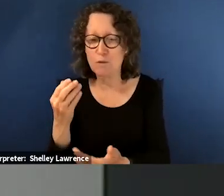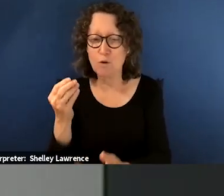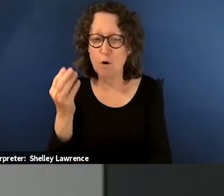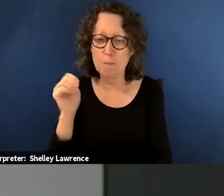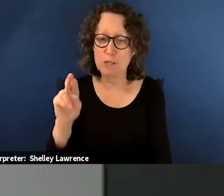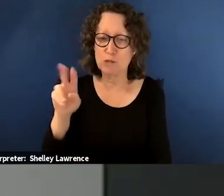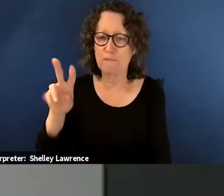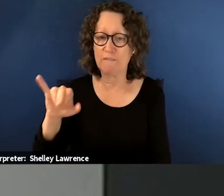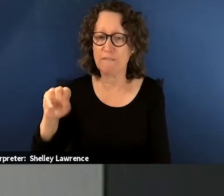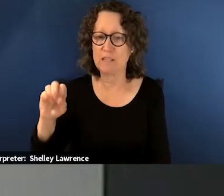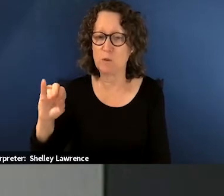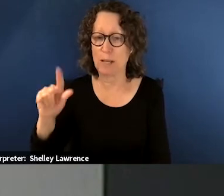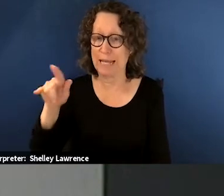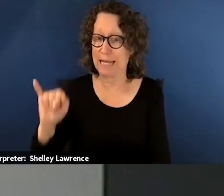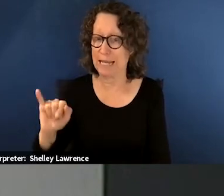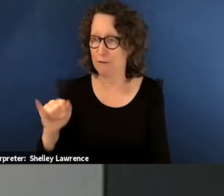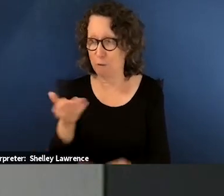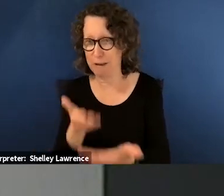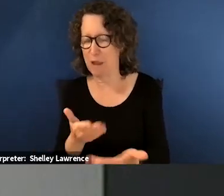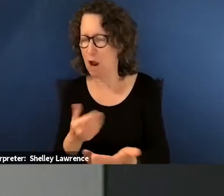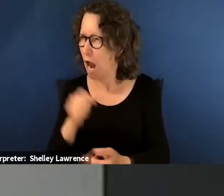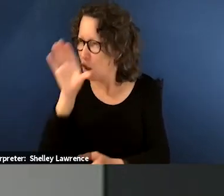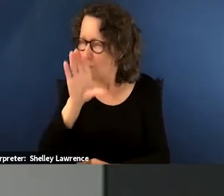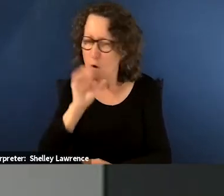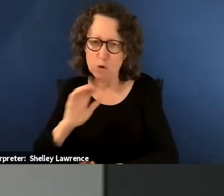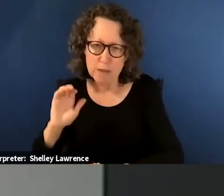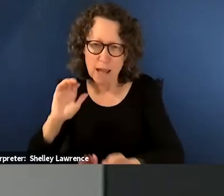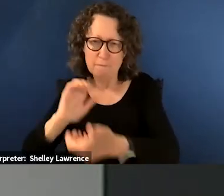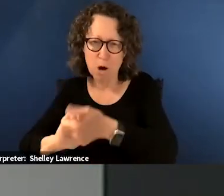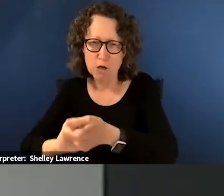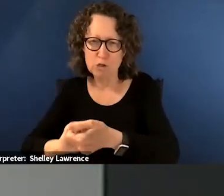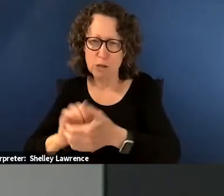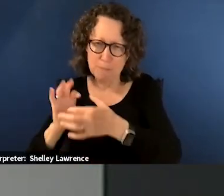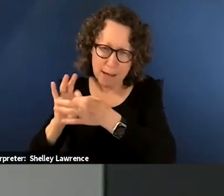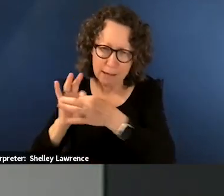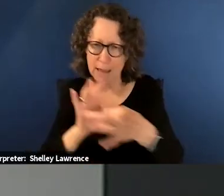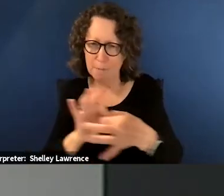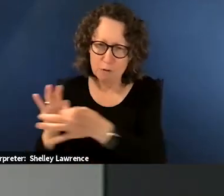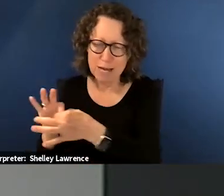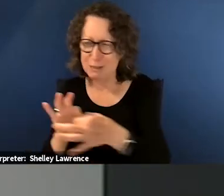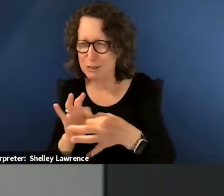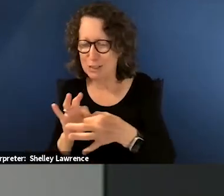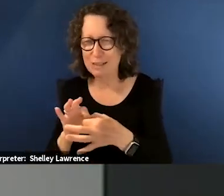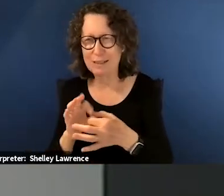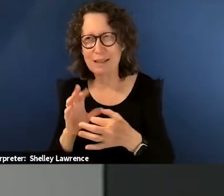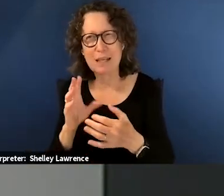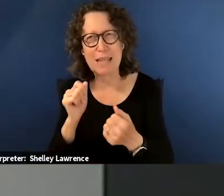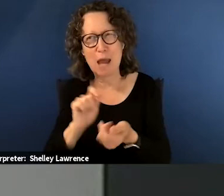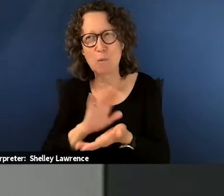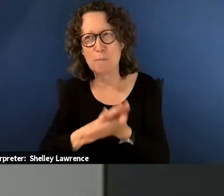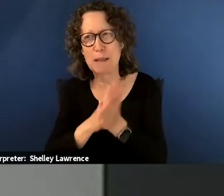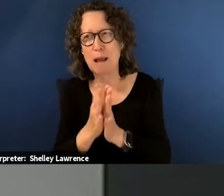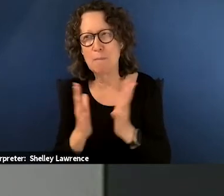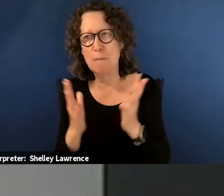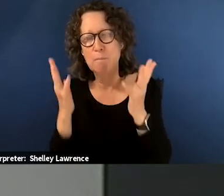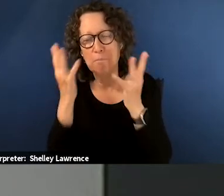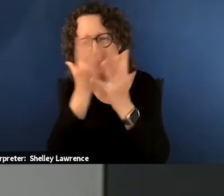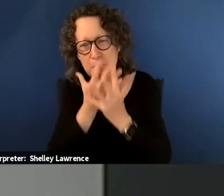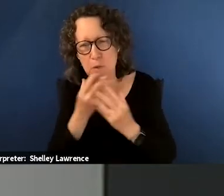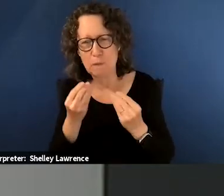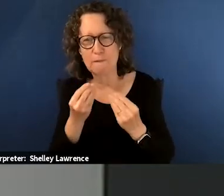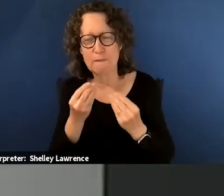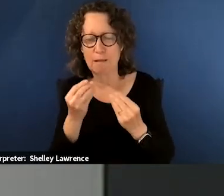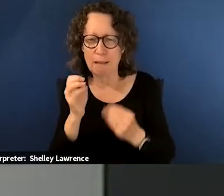look forward to see that partnership, that collaboration, and that what's going to turn out to be such an